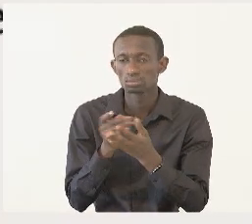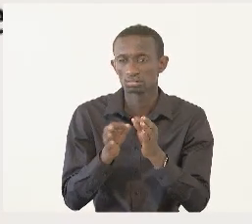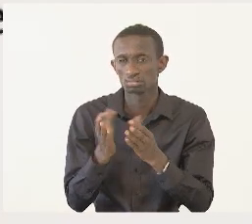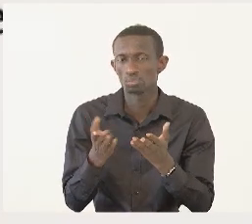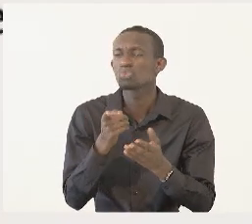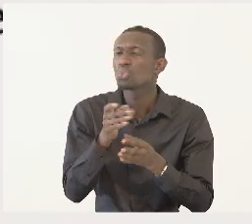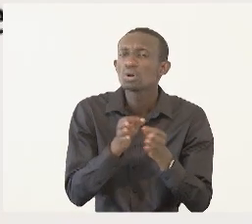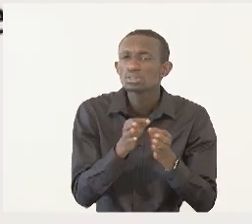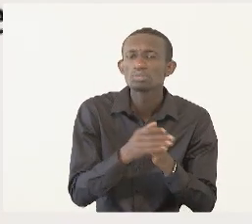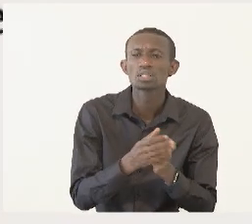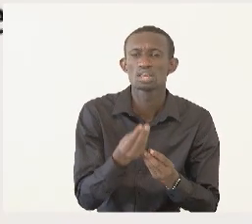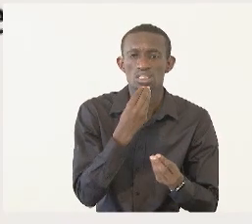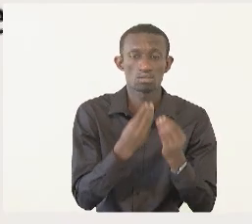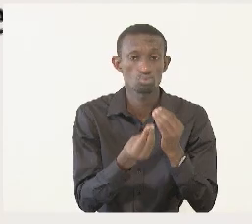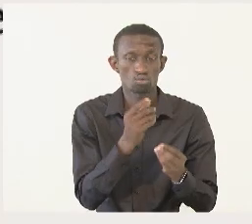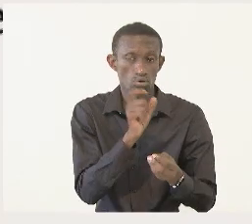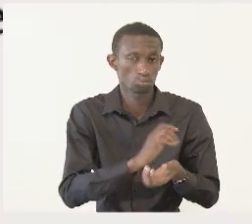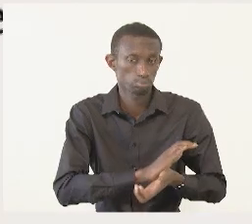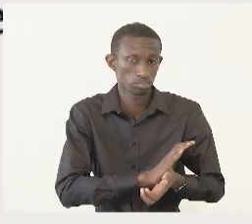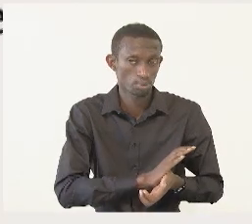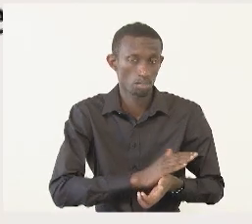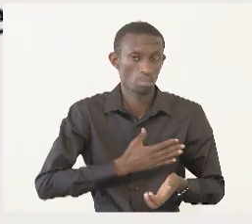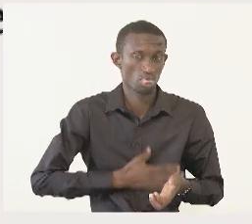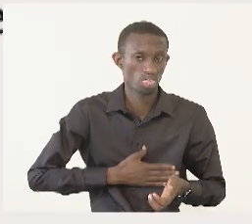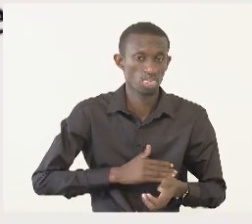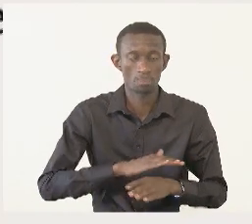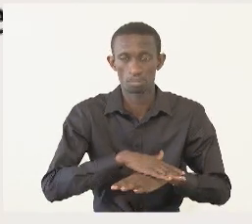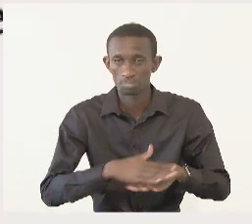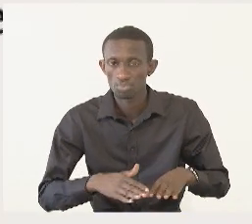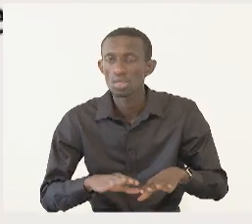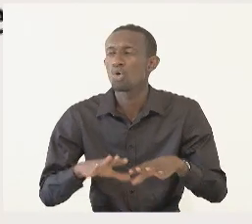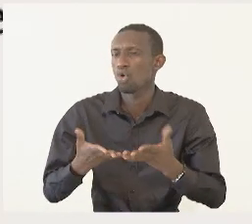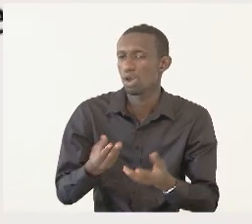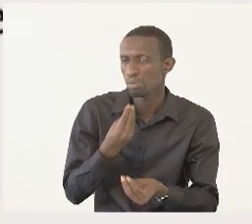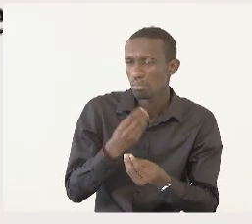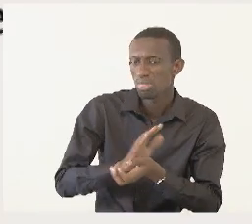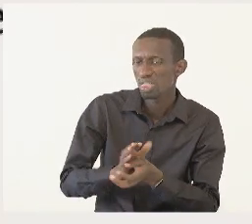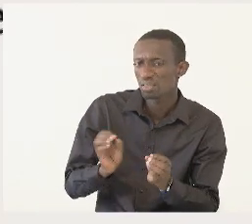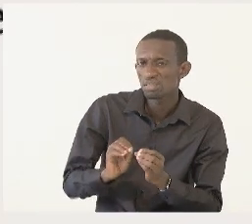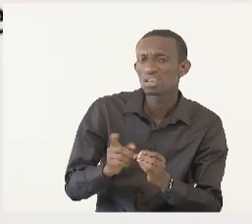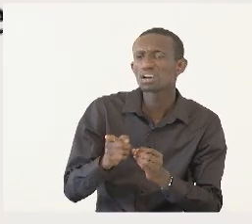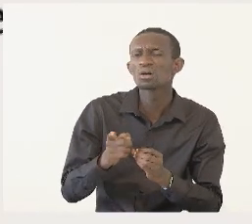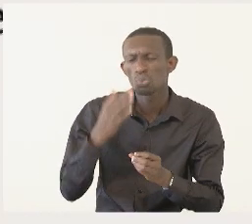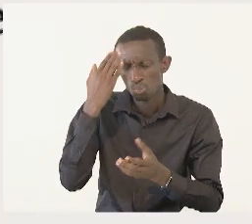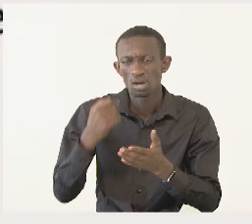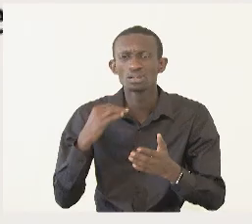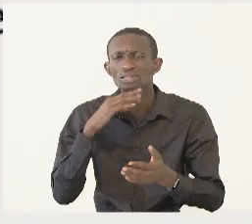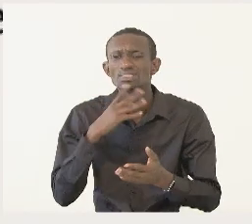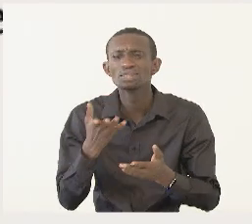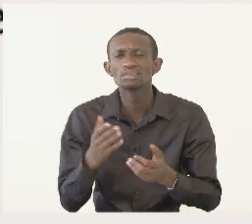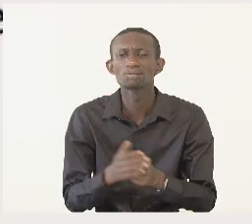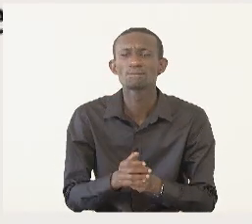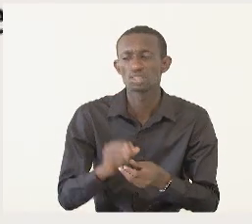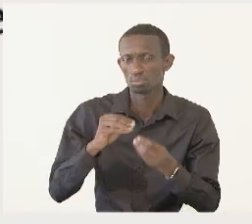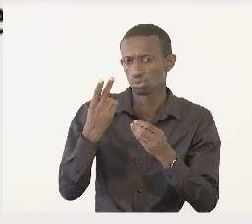why indigestible and indigestible and undigestible are not considered as waste products. Number 2,